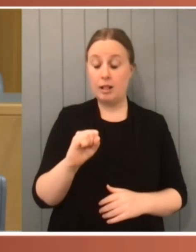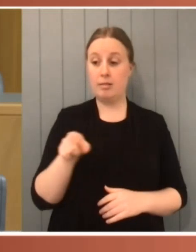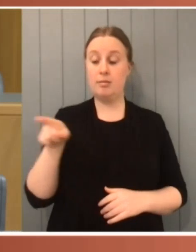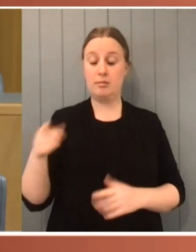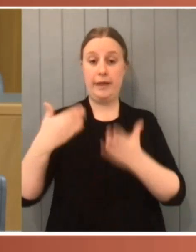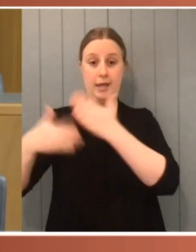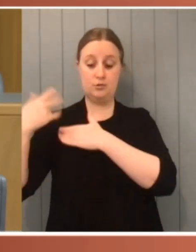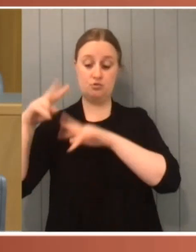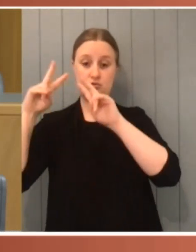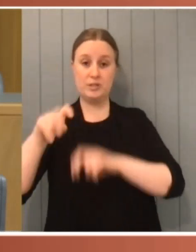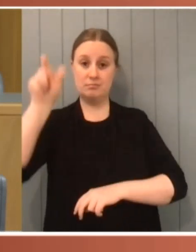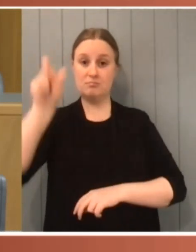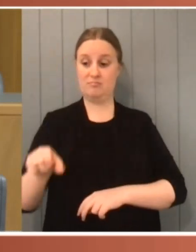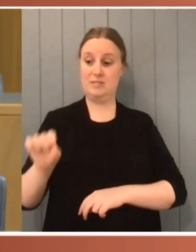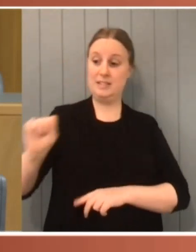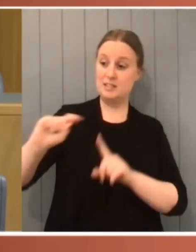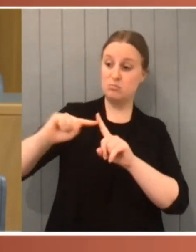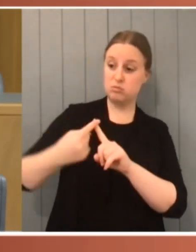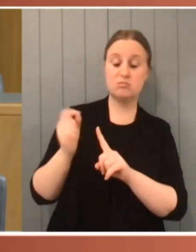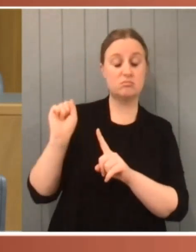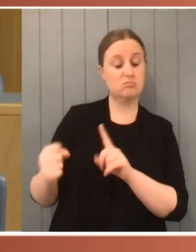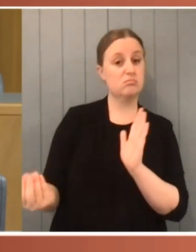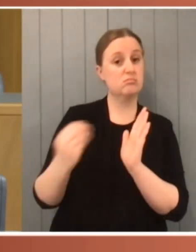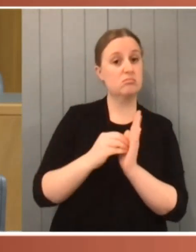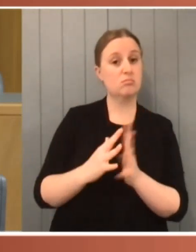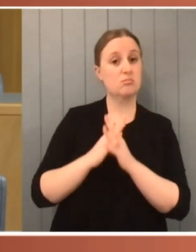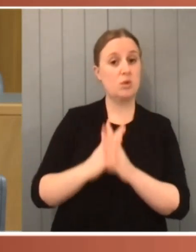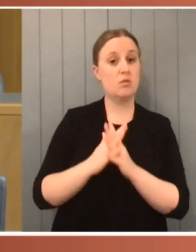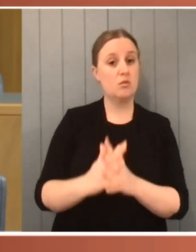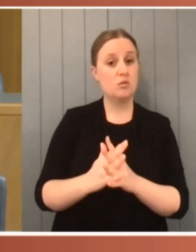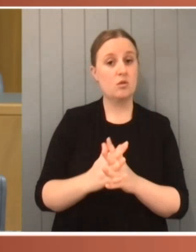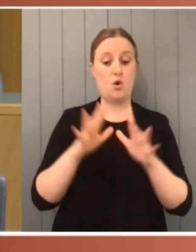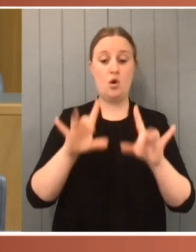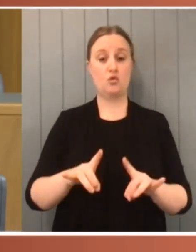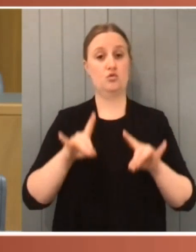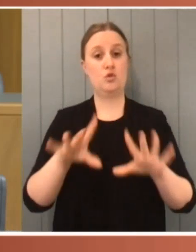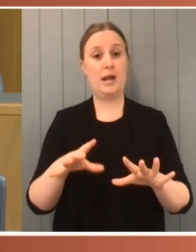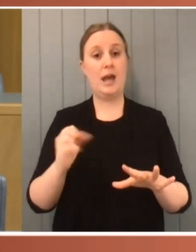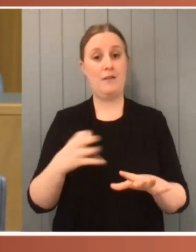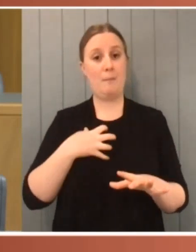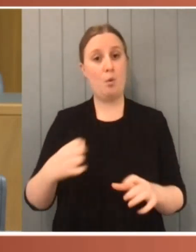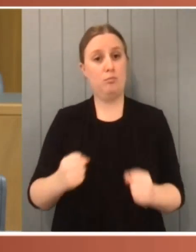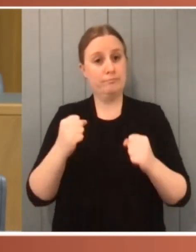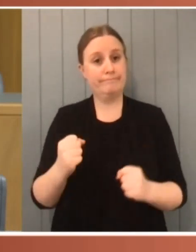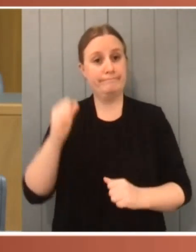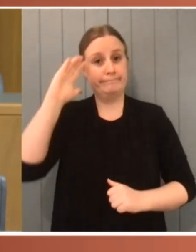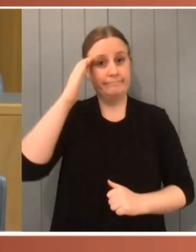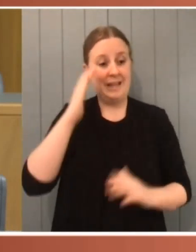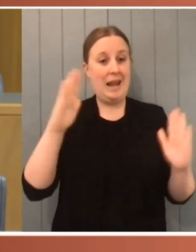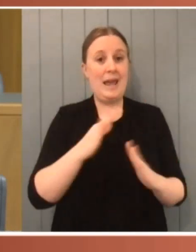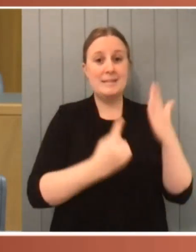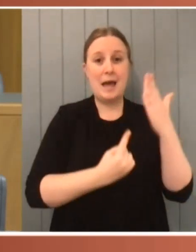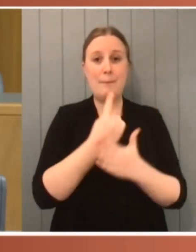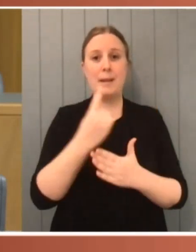point stands. Australia has been more resistant to political extremism than have advanced democracies